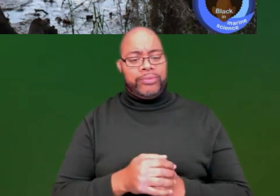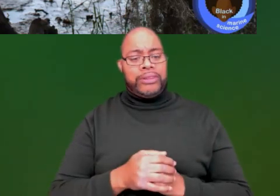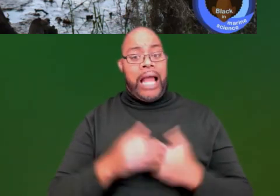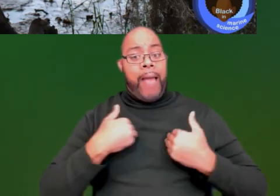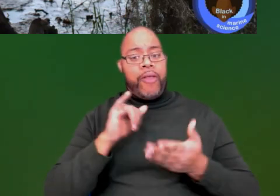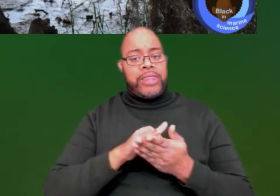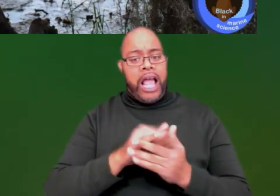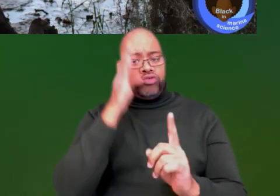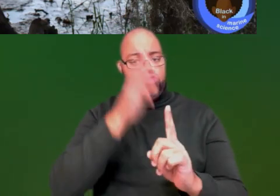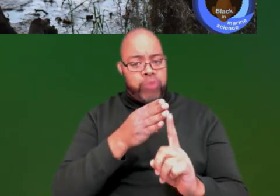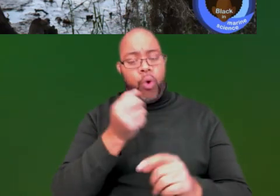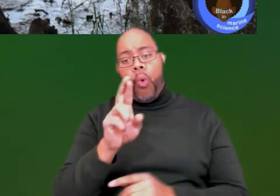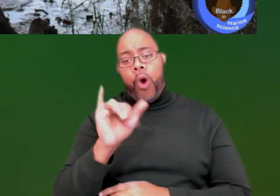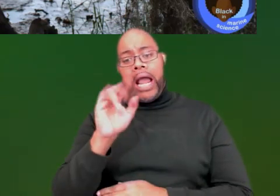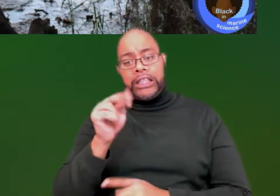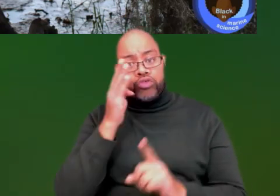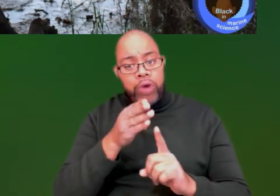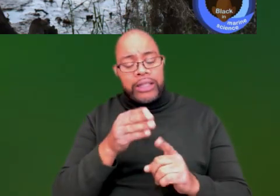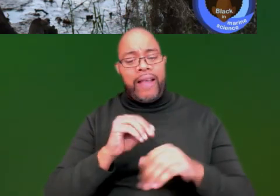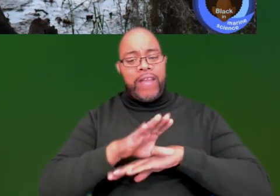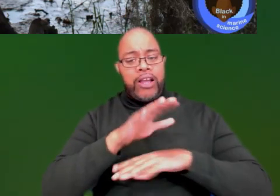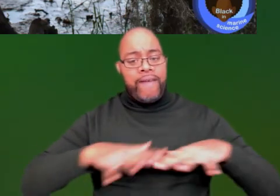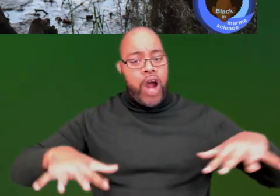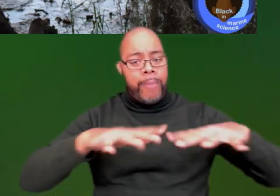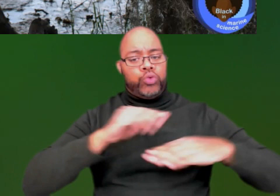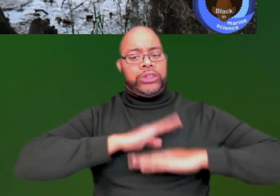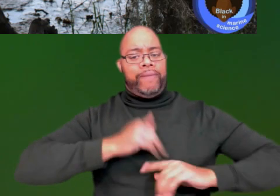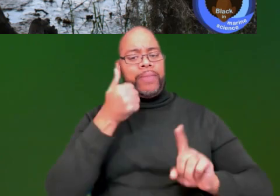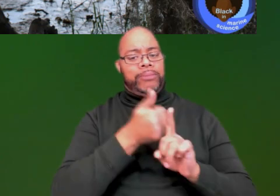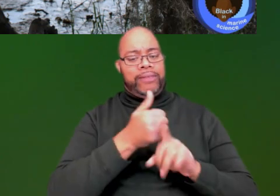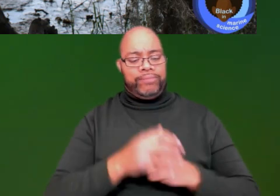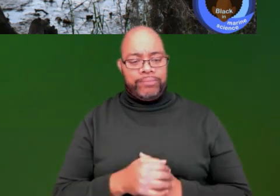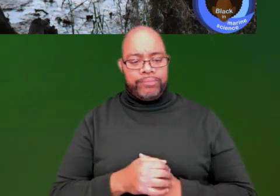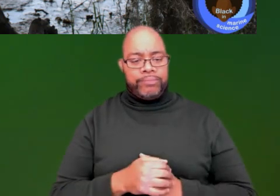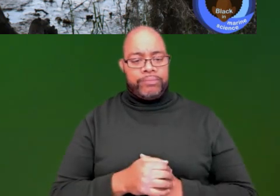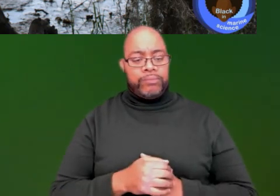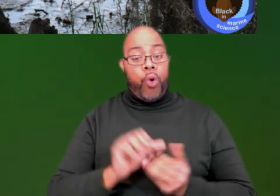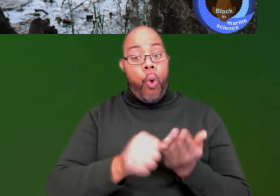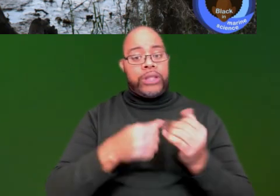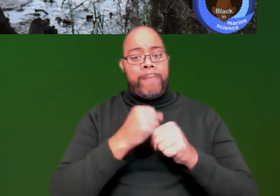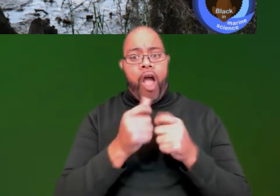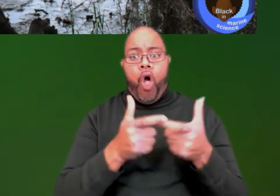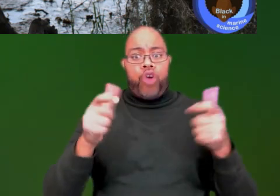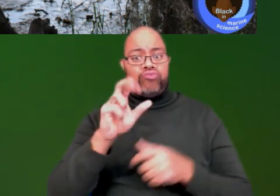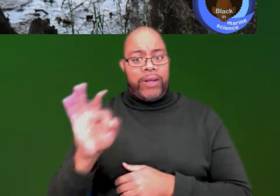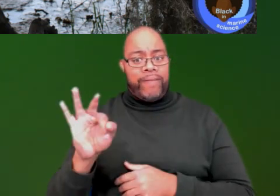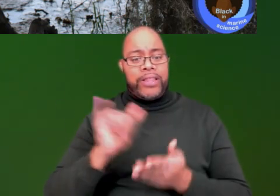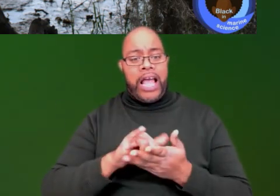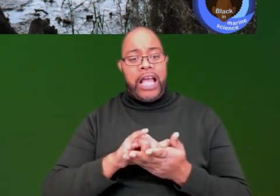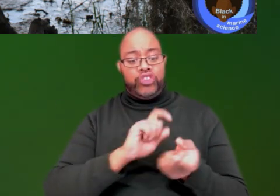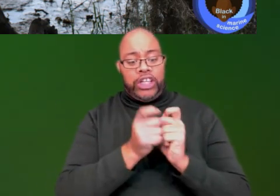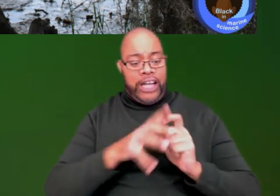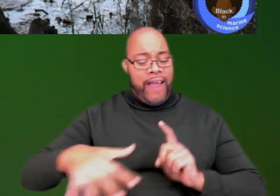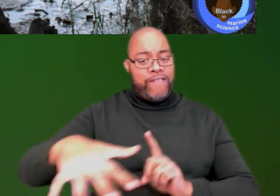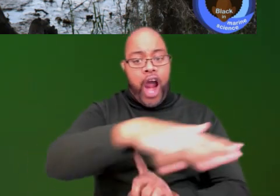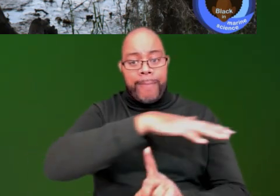that directly or indirectly affect their environment to suit their needs. Oysters create such large reefs that change the environment